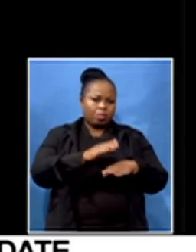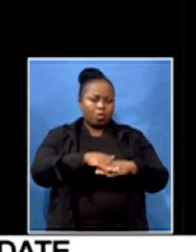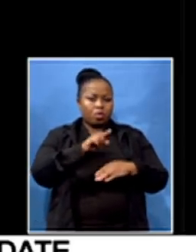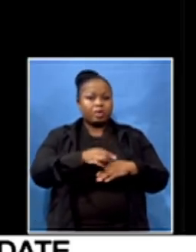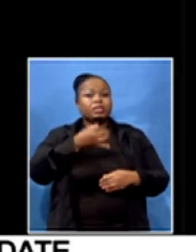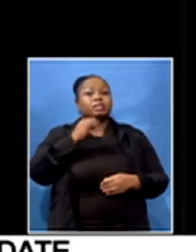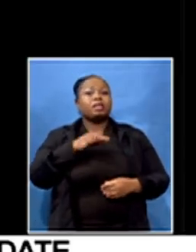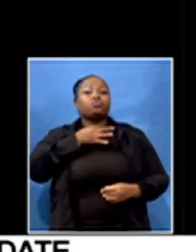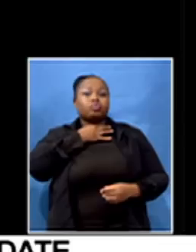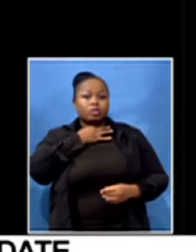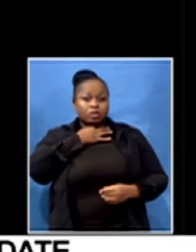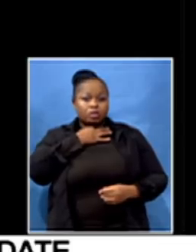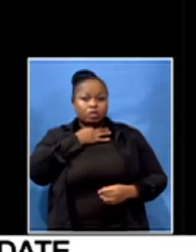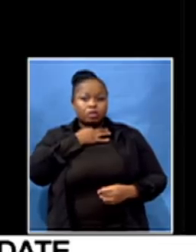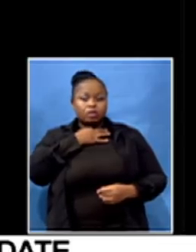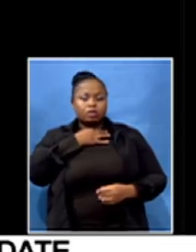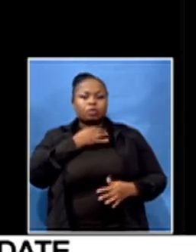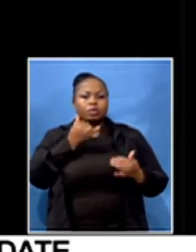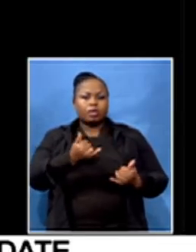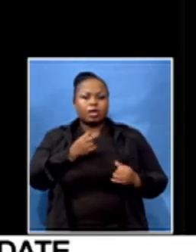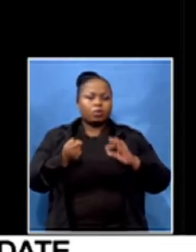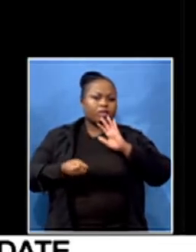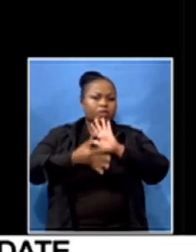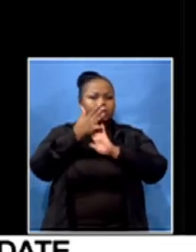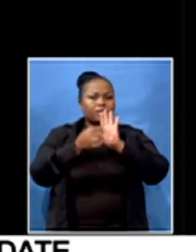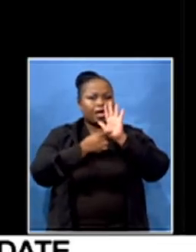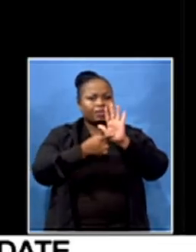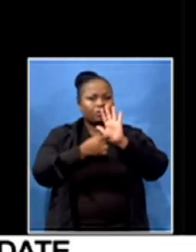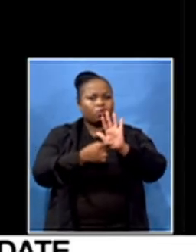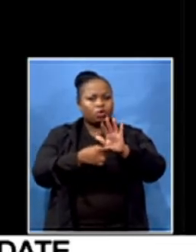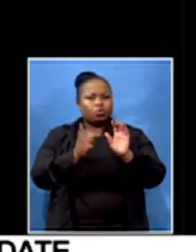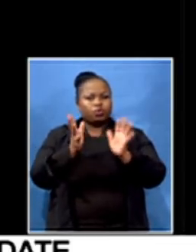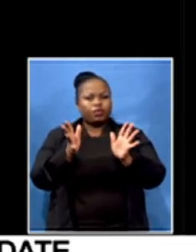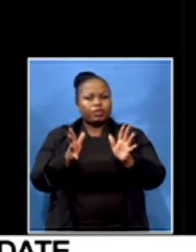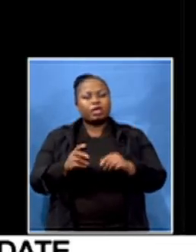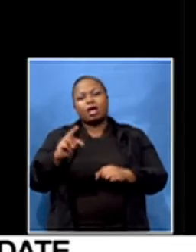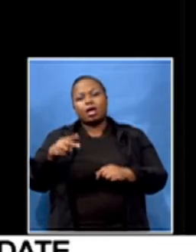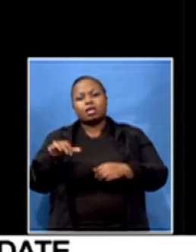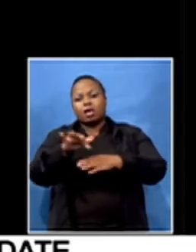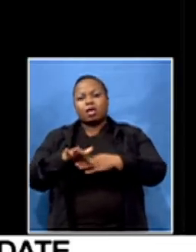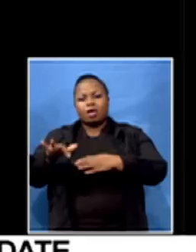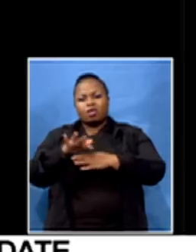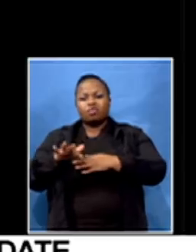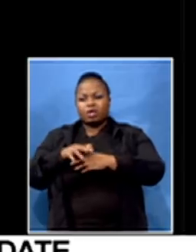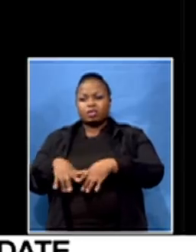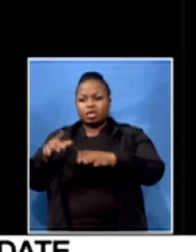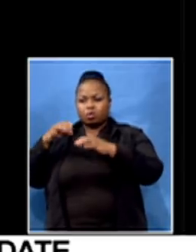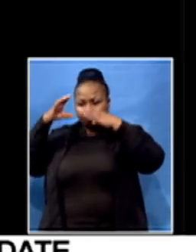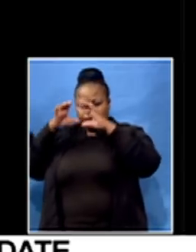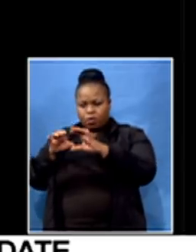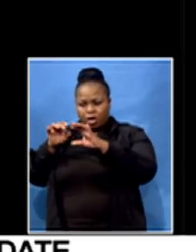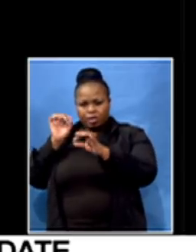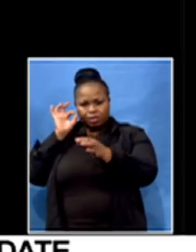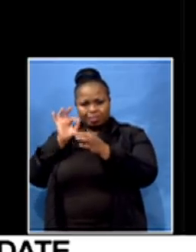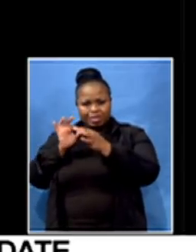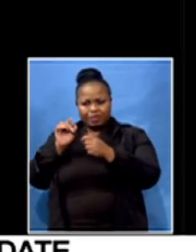risk, and so we have in the slides indicated some of the areas that we're watching, that we have to take into account